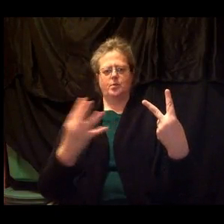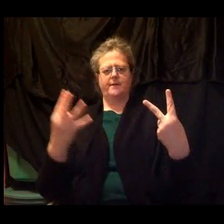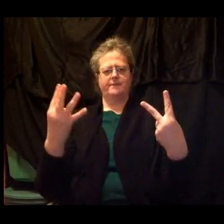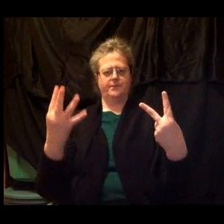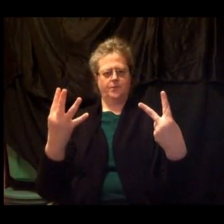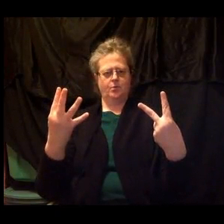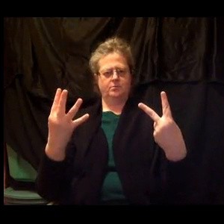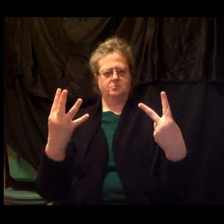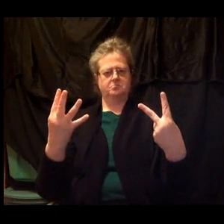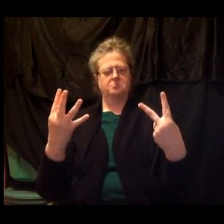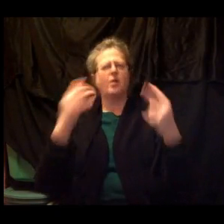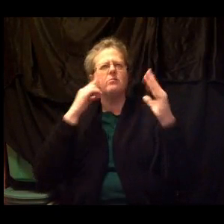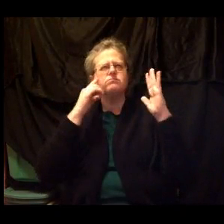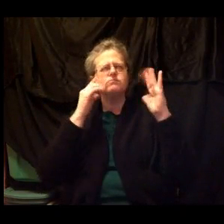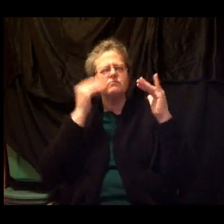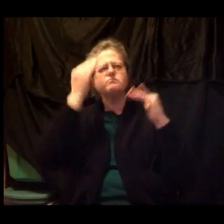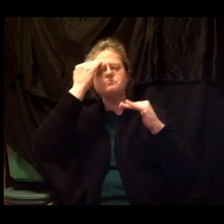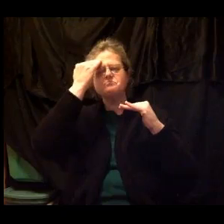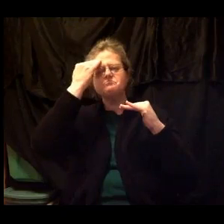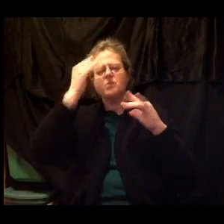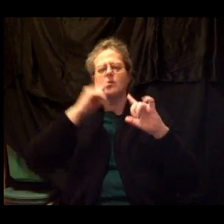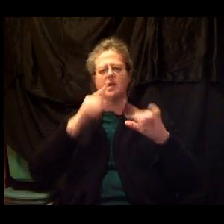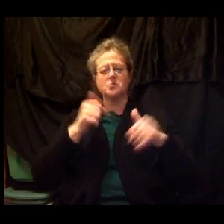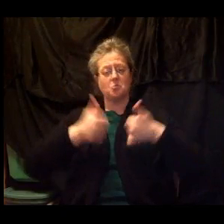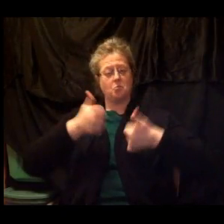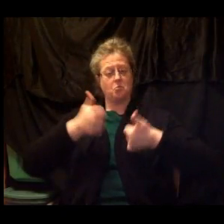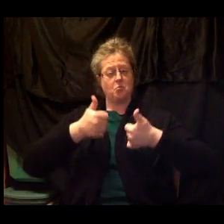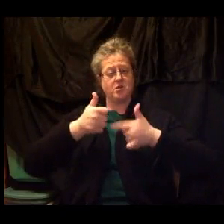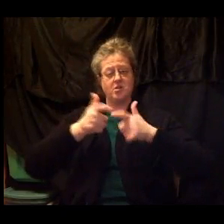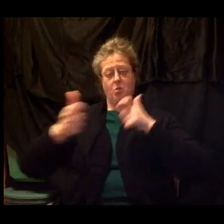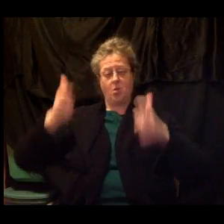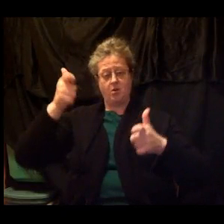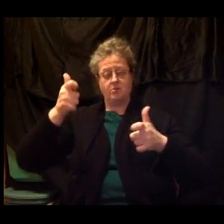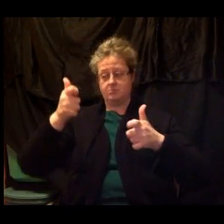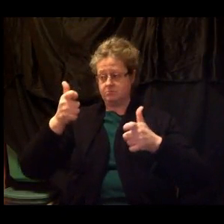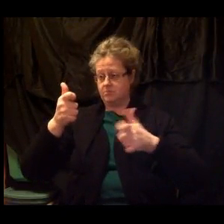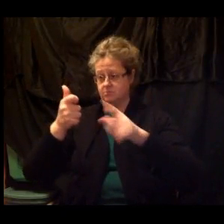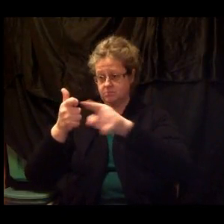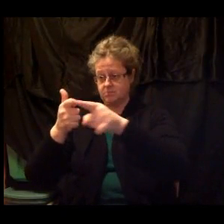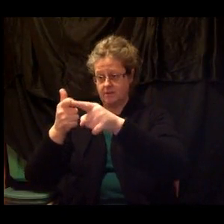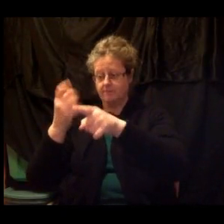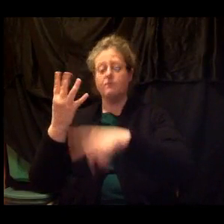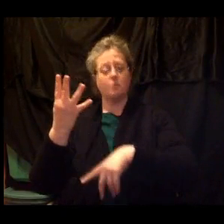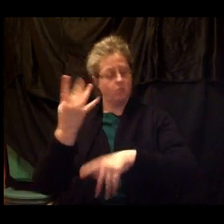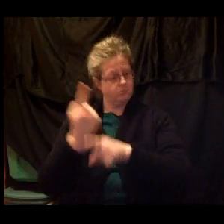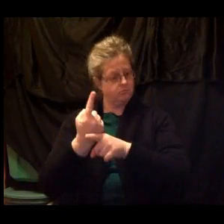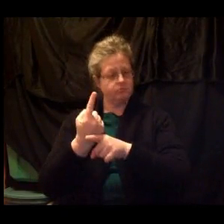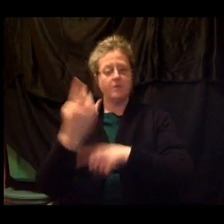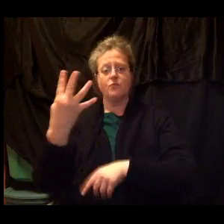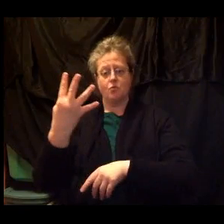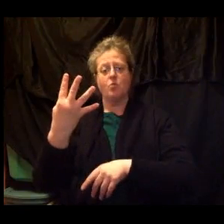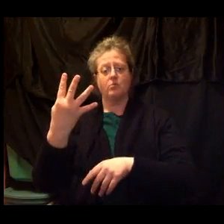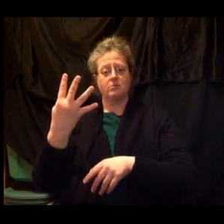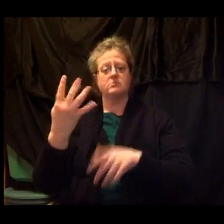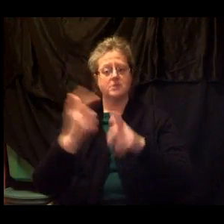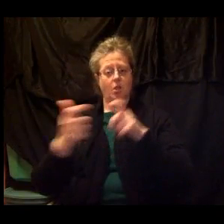Hopefully we know the answer to this already. Which of these numbers is larger? 4 is the larger number. And in mathematics,